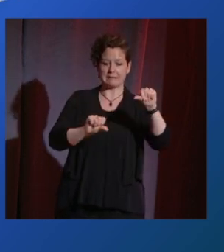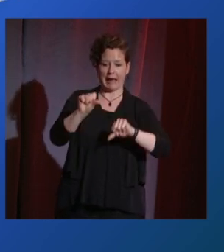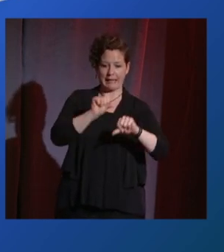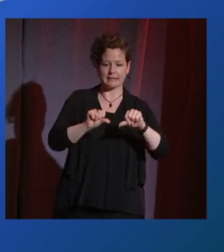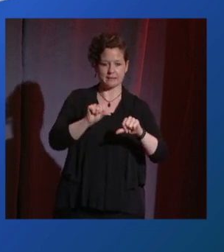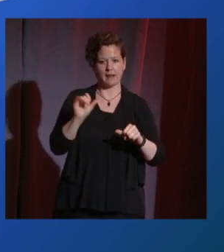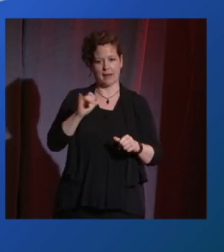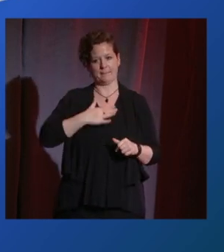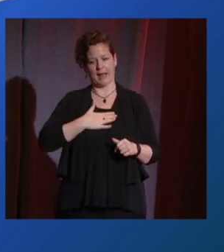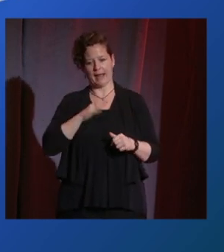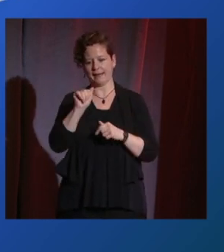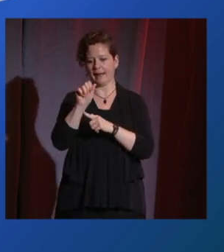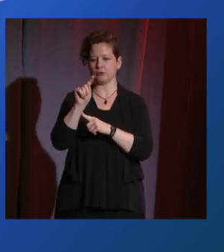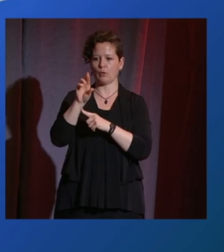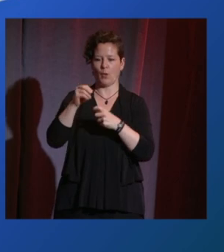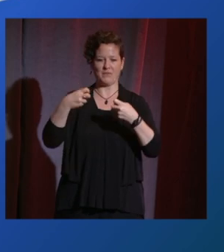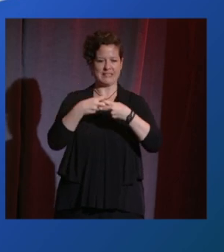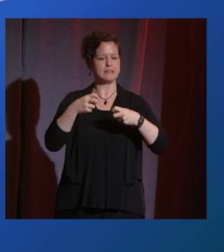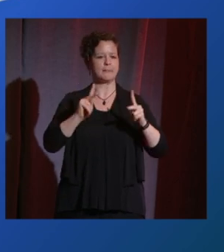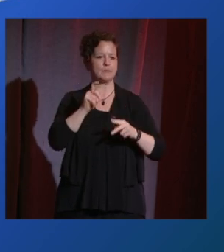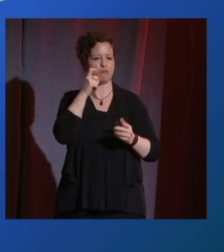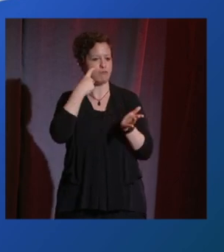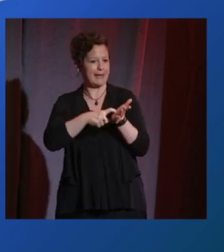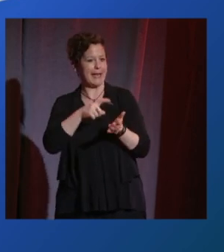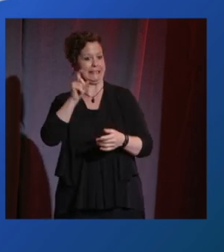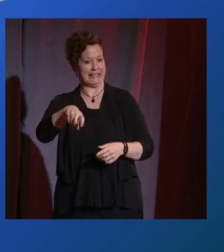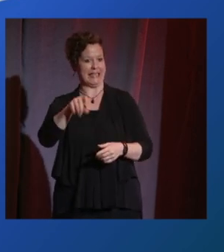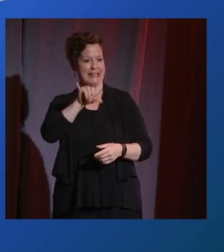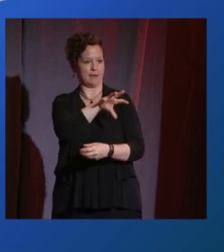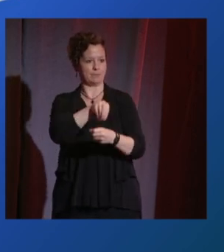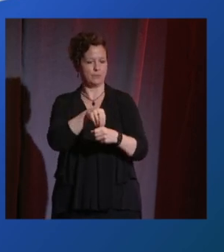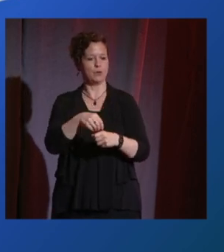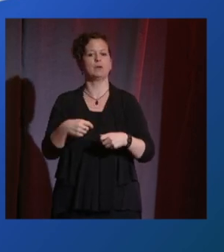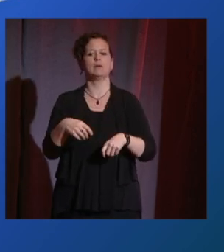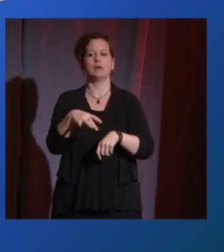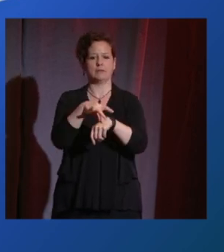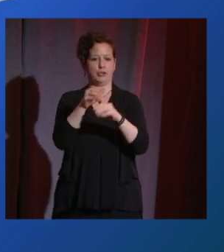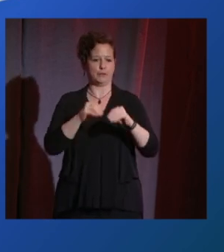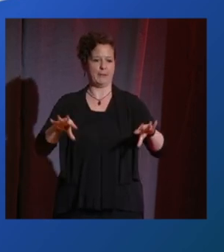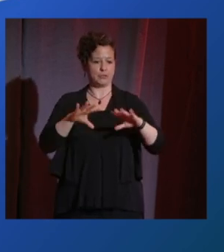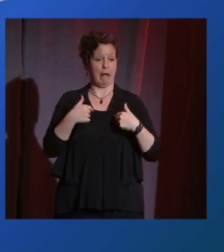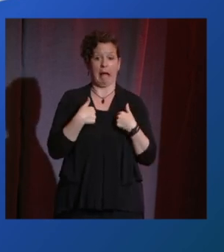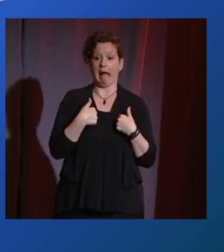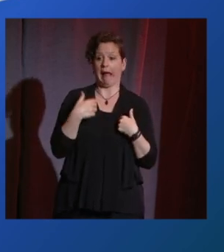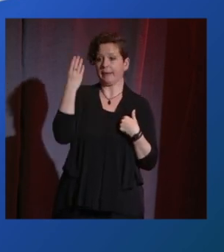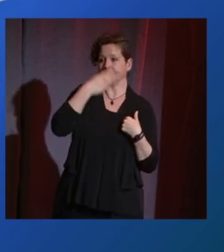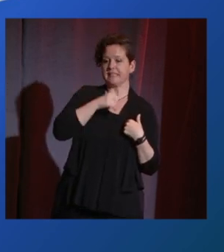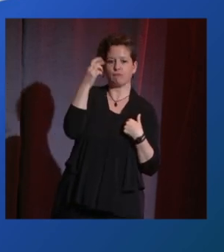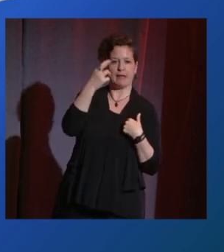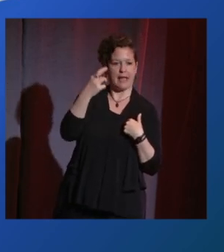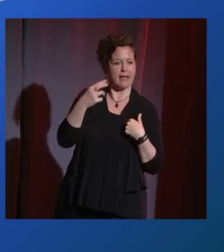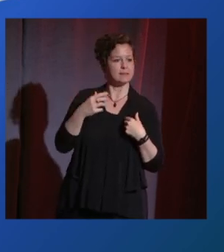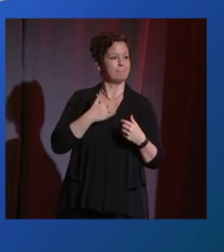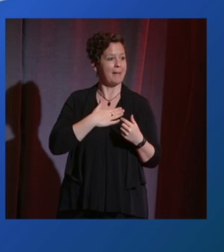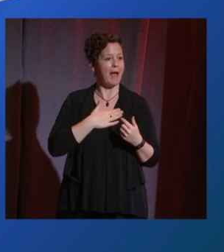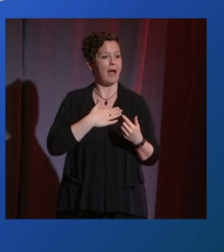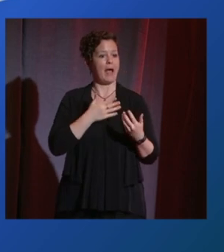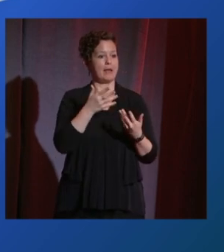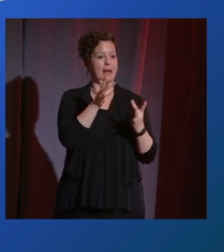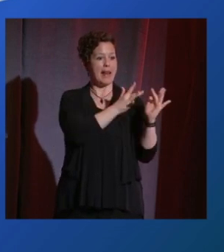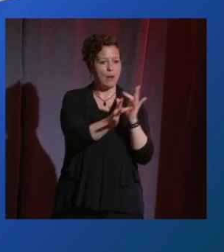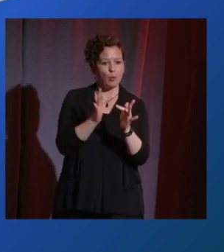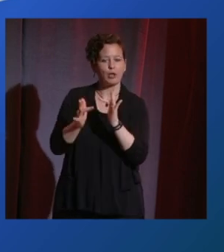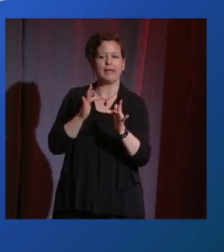geospatial world um again it was not on my radar it was only found through the networking and the connections that I